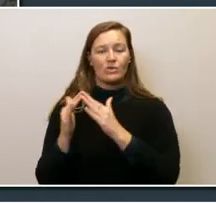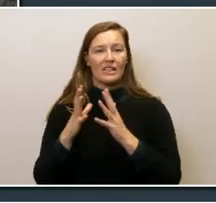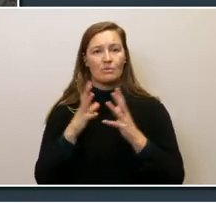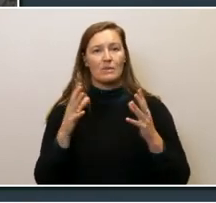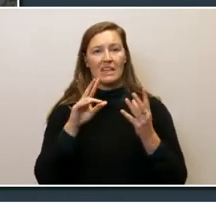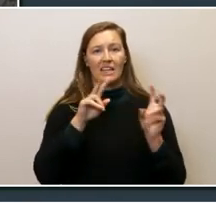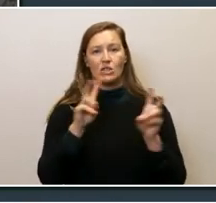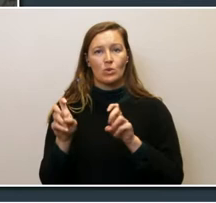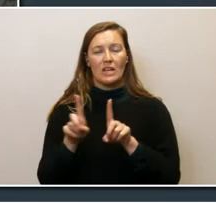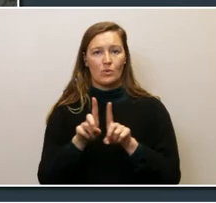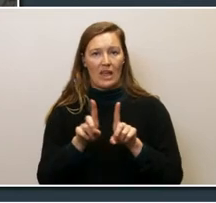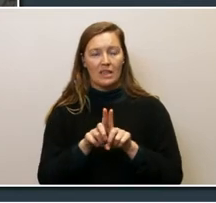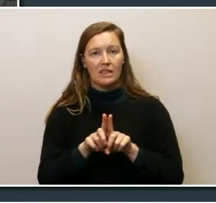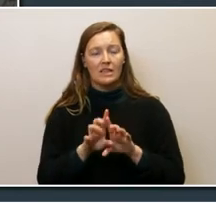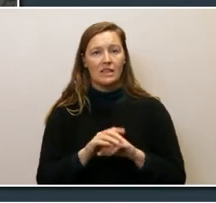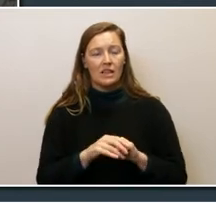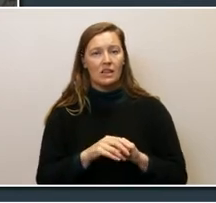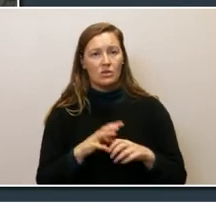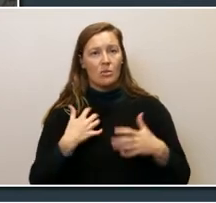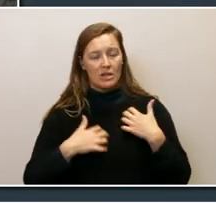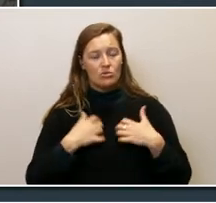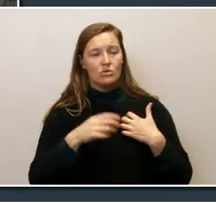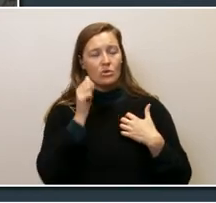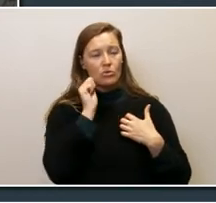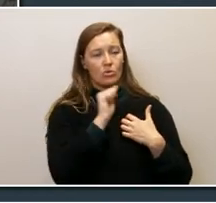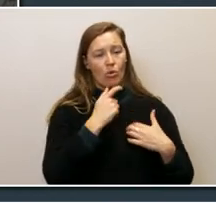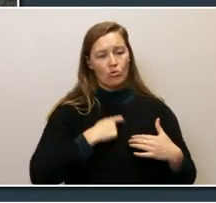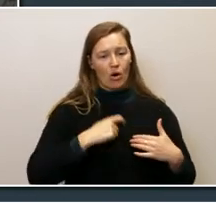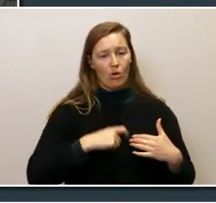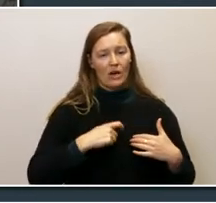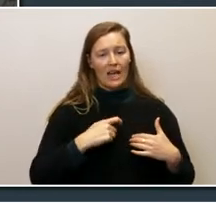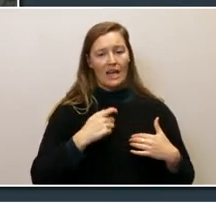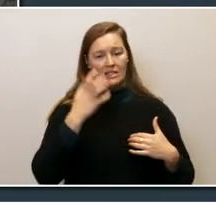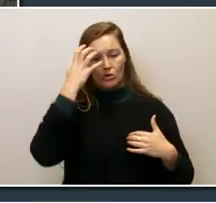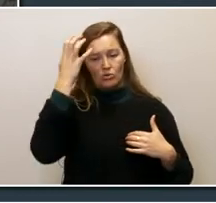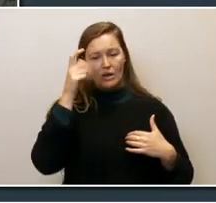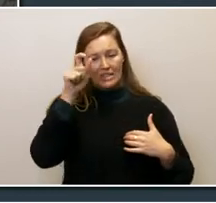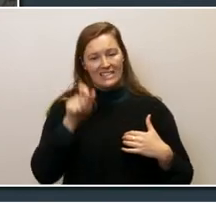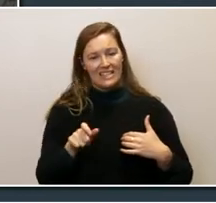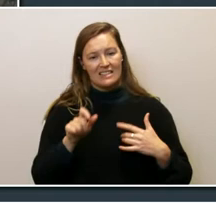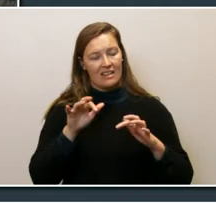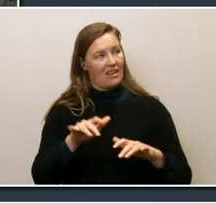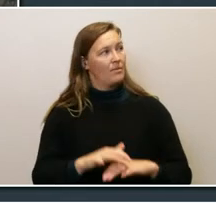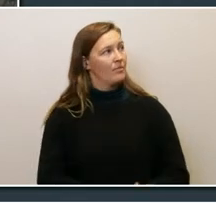is a big issue in that space, and I'm just interested in your role as a Crown tenant that you see in